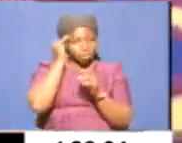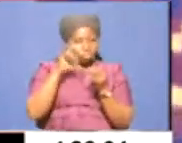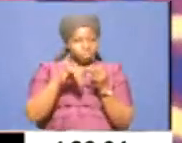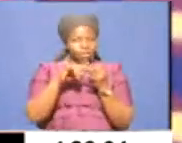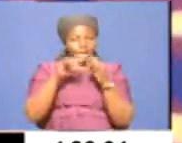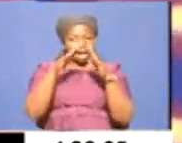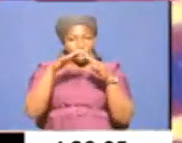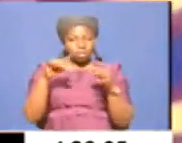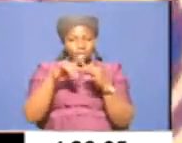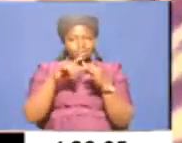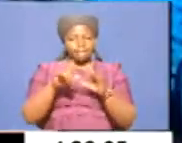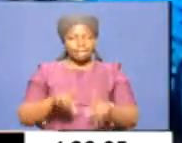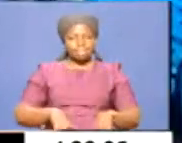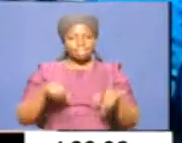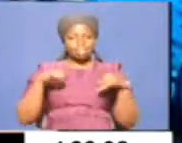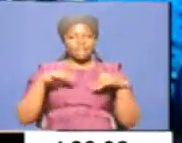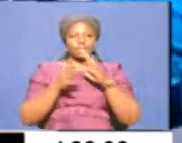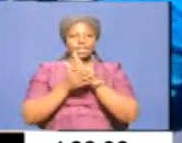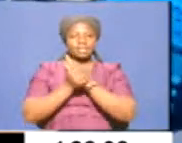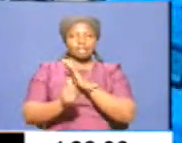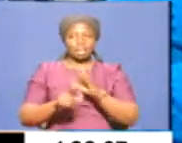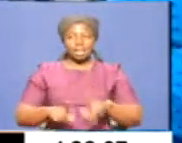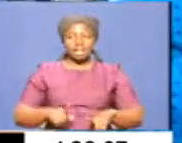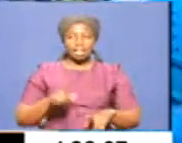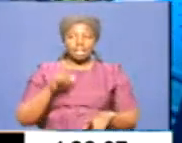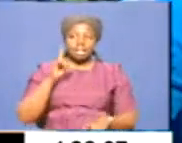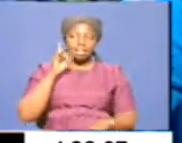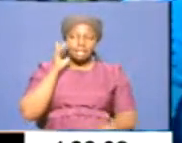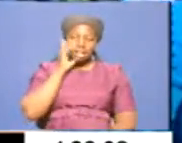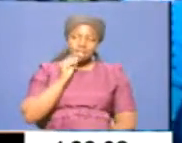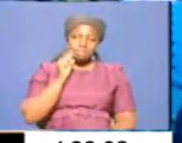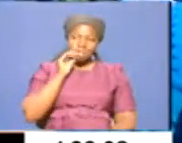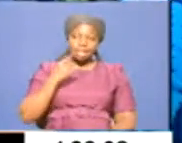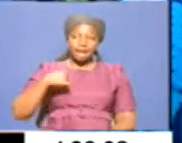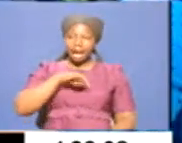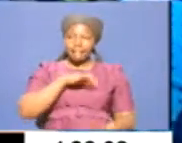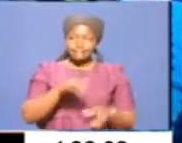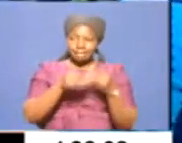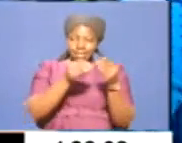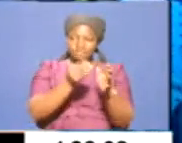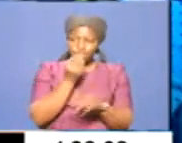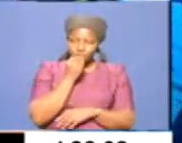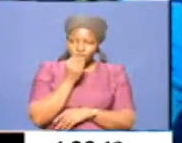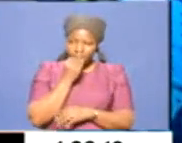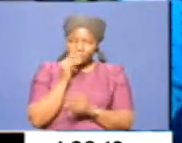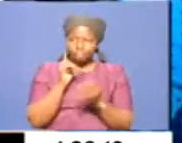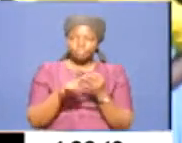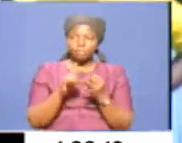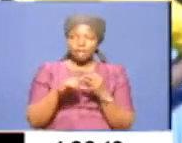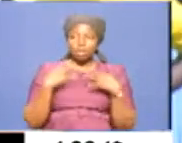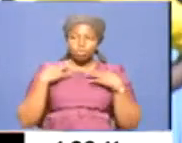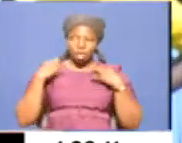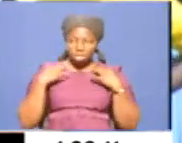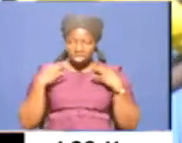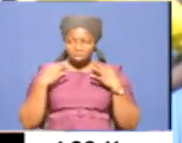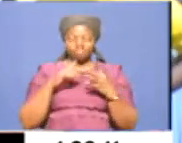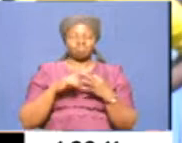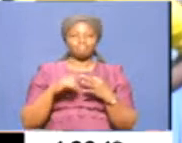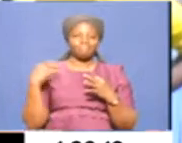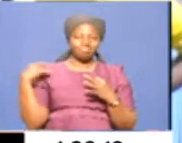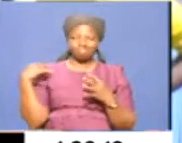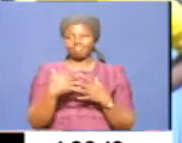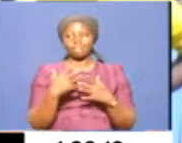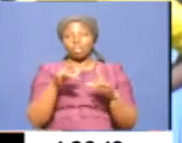skill experiences. Tumekuwa tukiwapatia chakula, tunawapatia nguo, mavazi. Vile vile tuta make